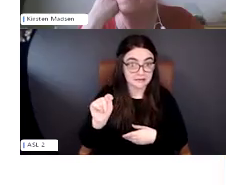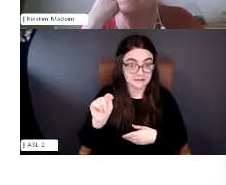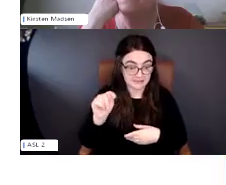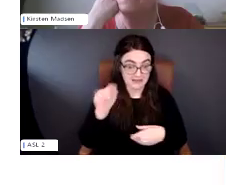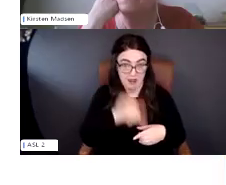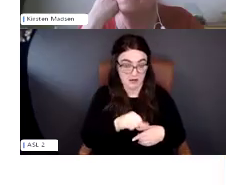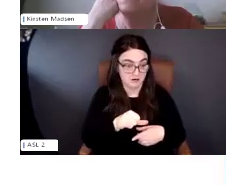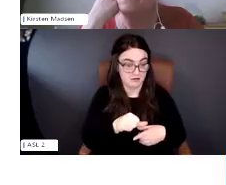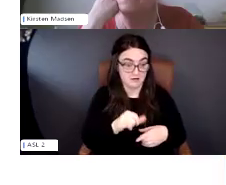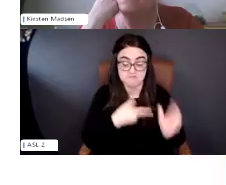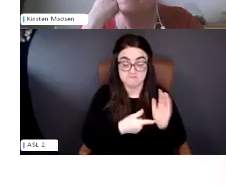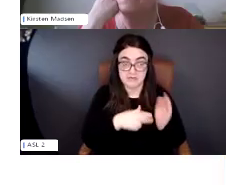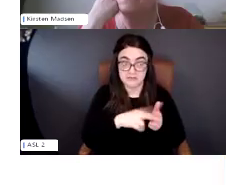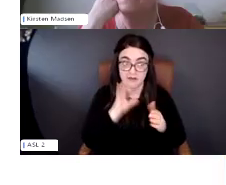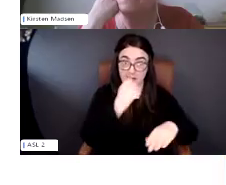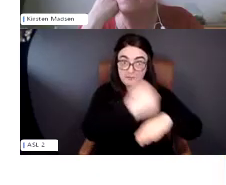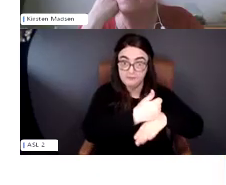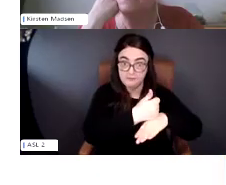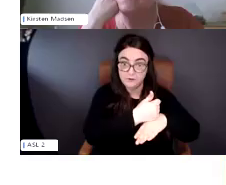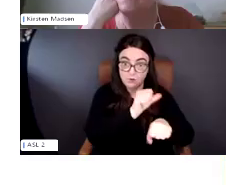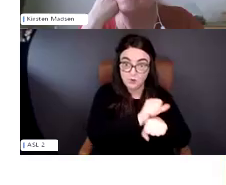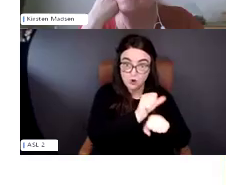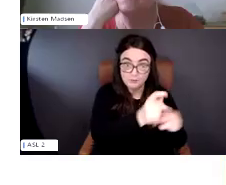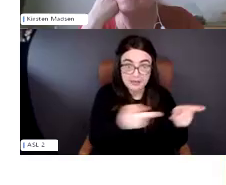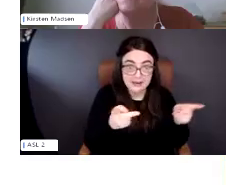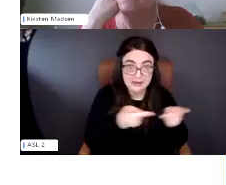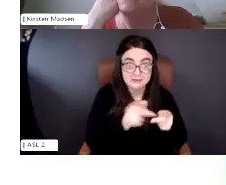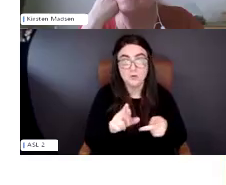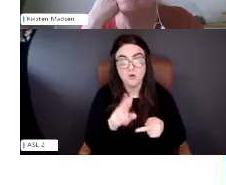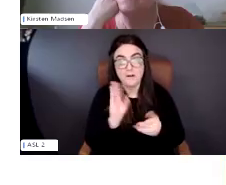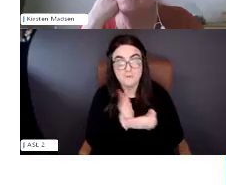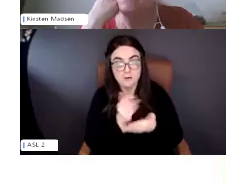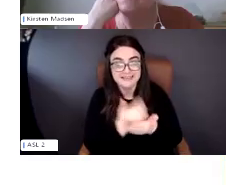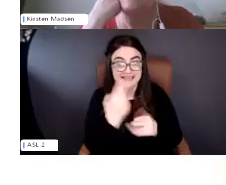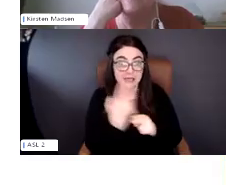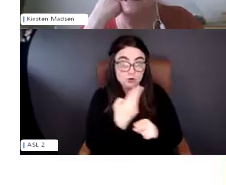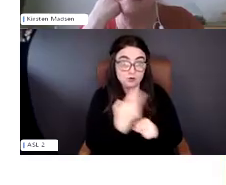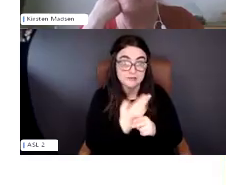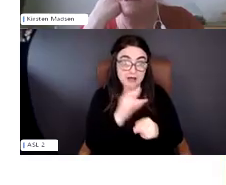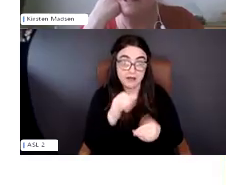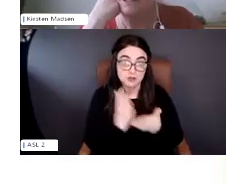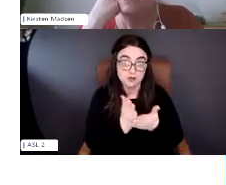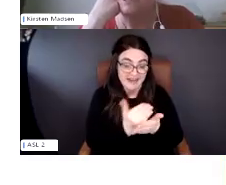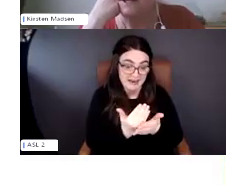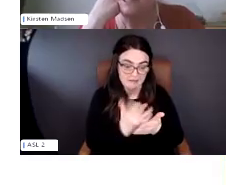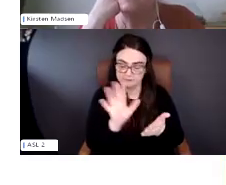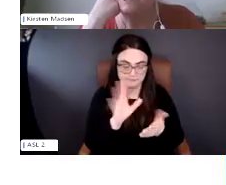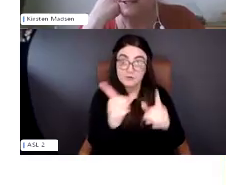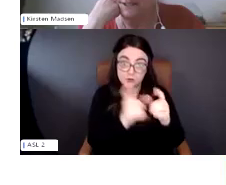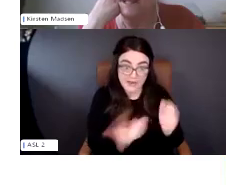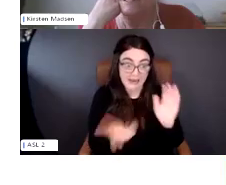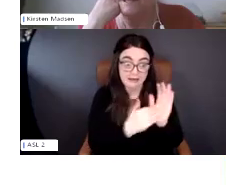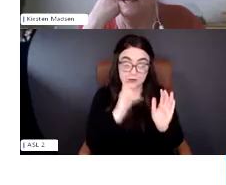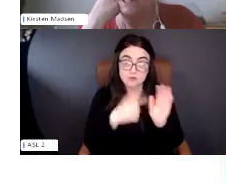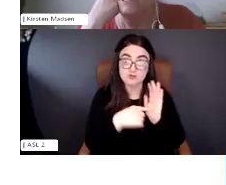in their work setting or in their apartment, could they use that survey to show progress? Yes. Maybe that's something to consider when